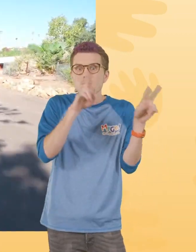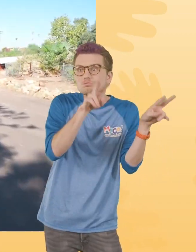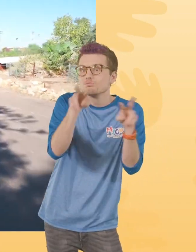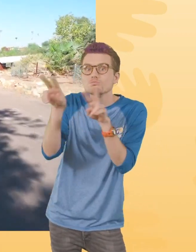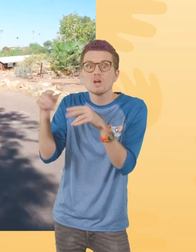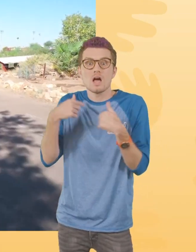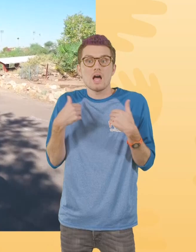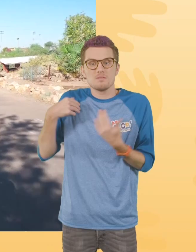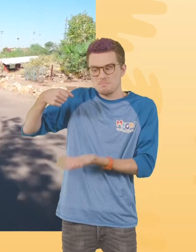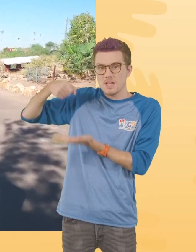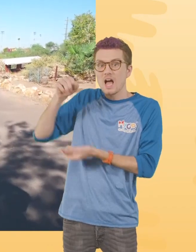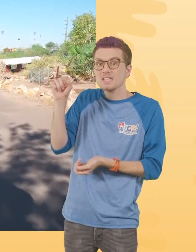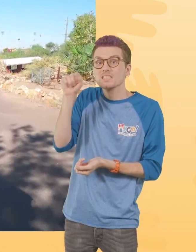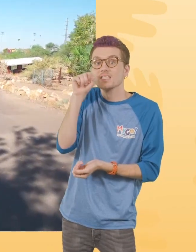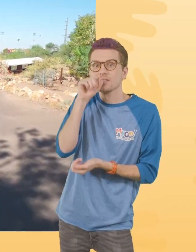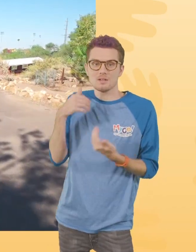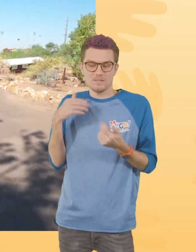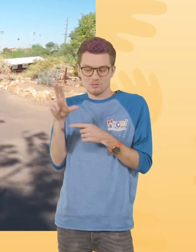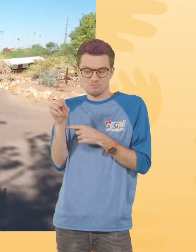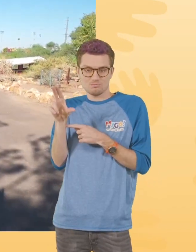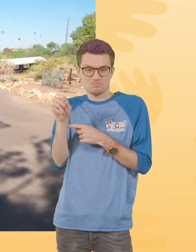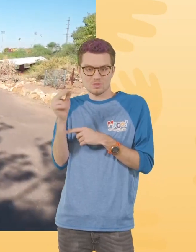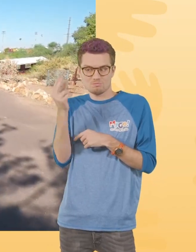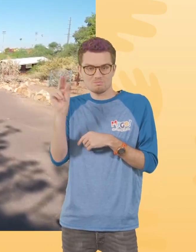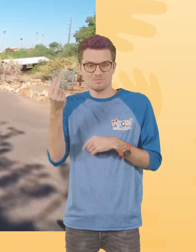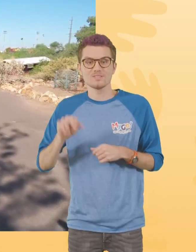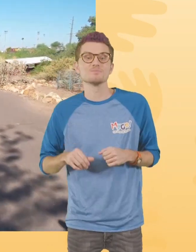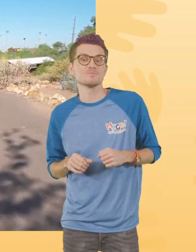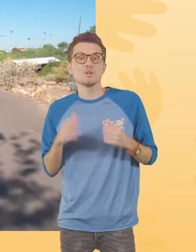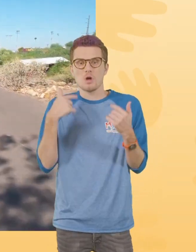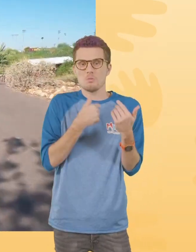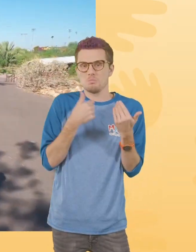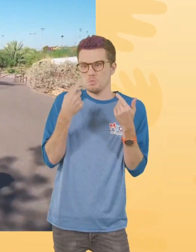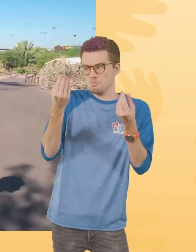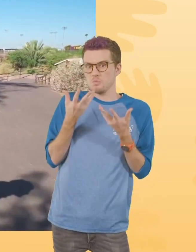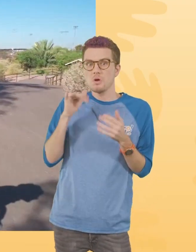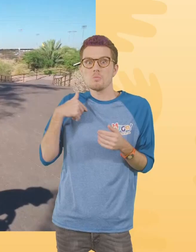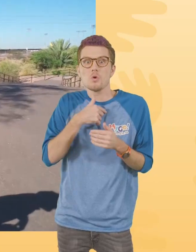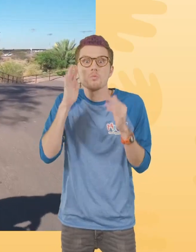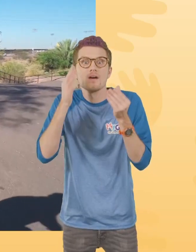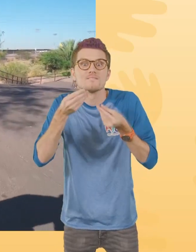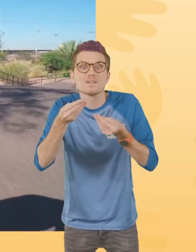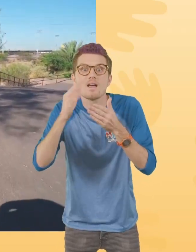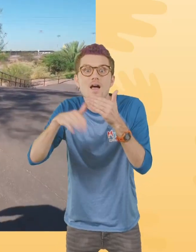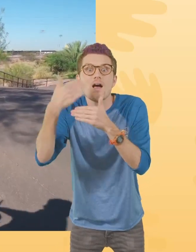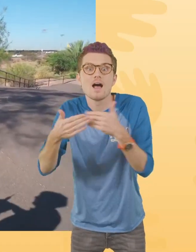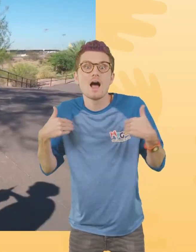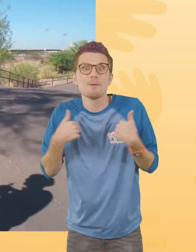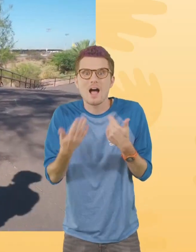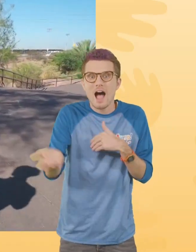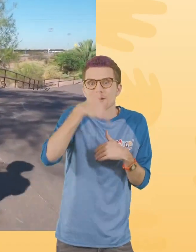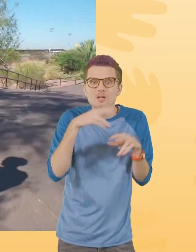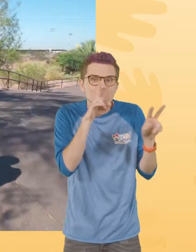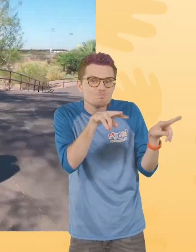Check it out. I have a pail of carrots and some tongs, and we just got told we need to feed the next animal. Come on.